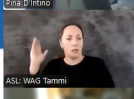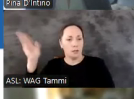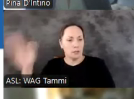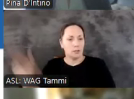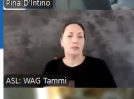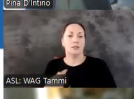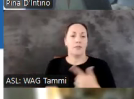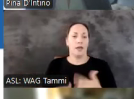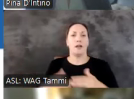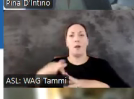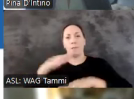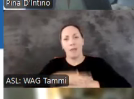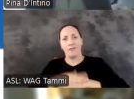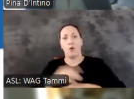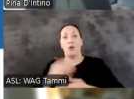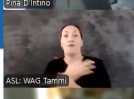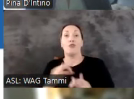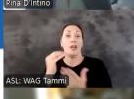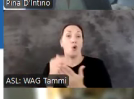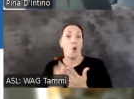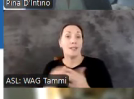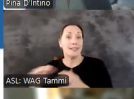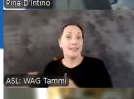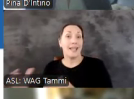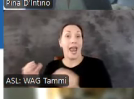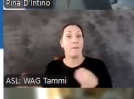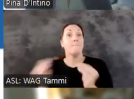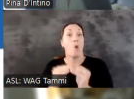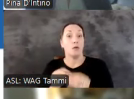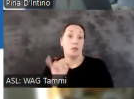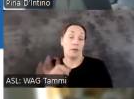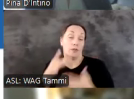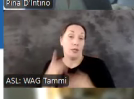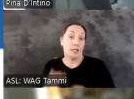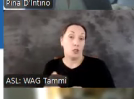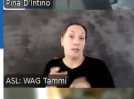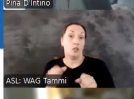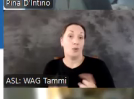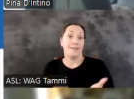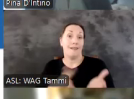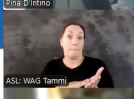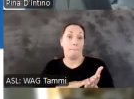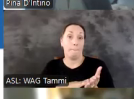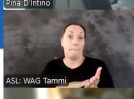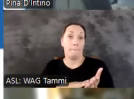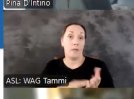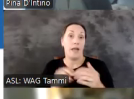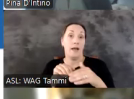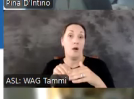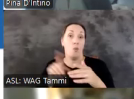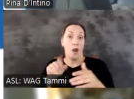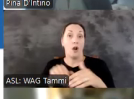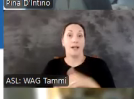free courses, and more. And anyone who's interested can sign up at